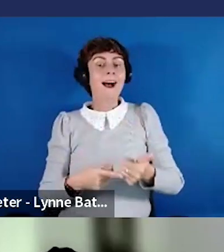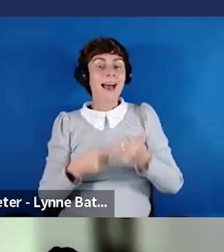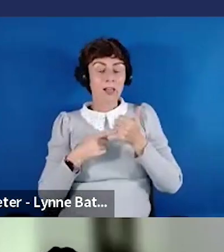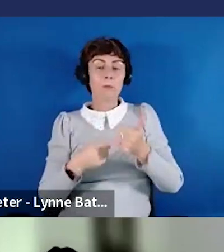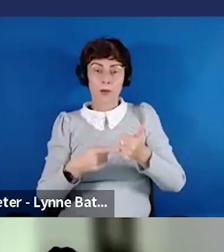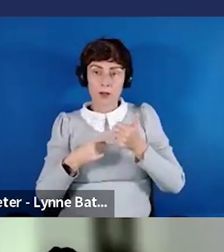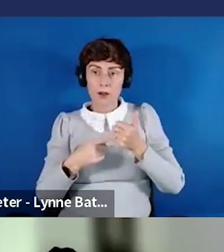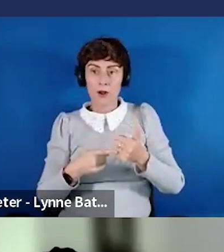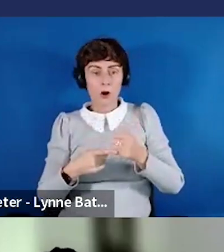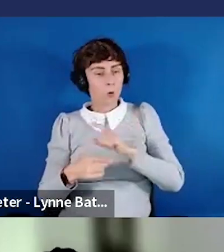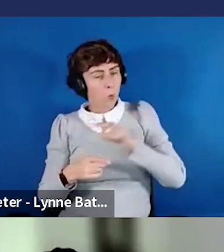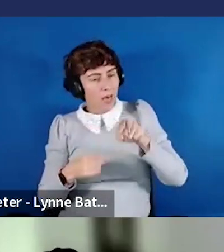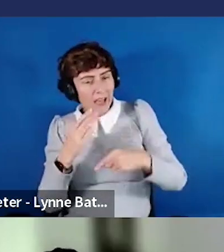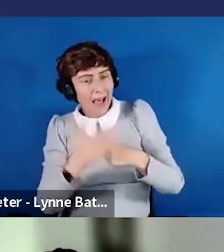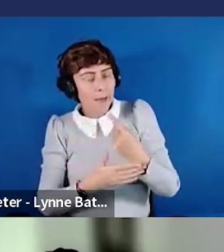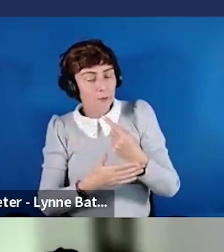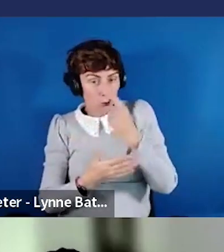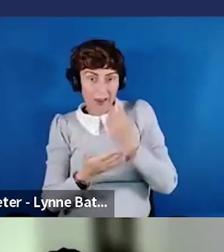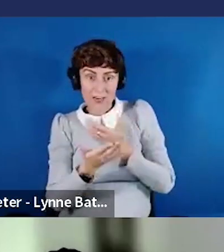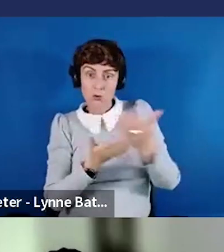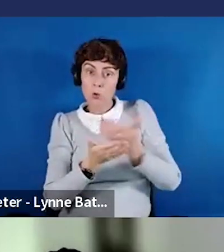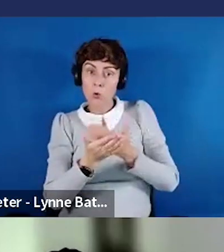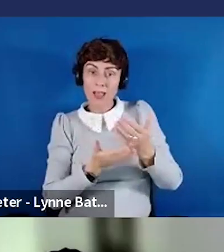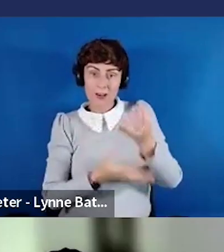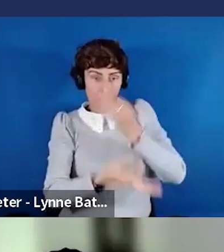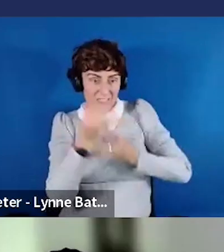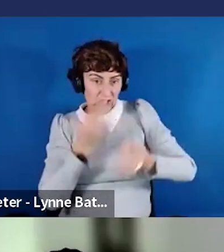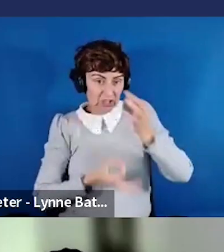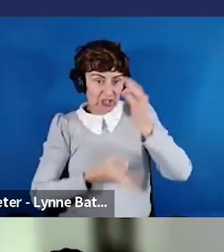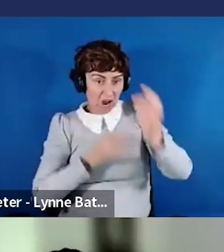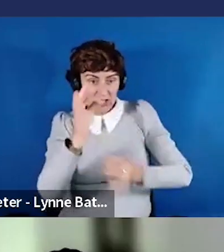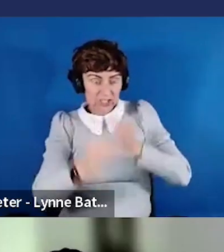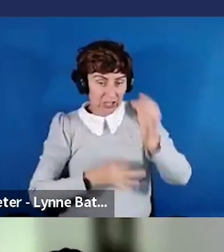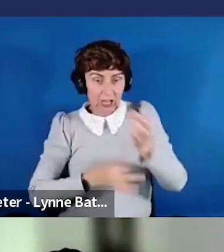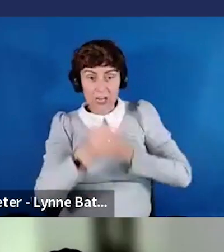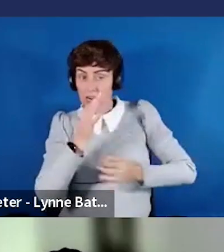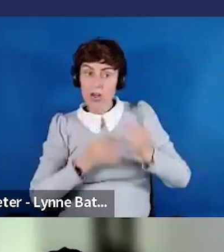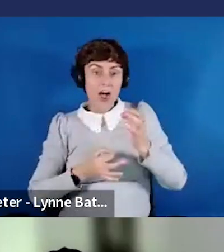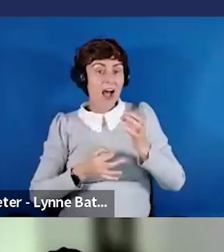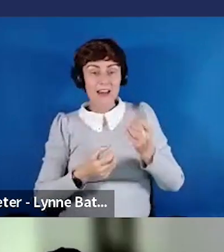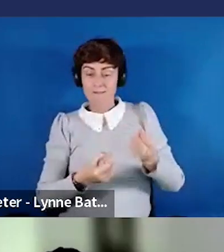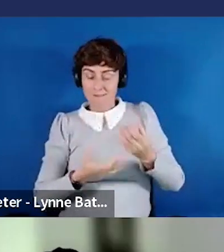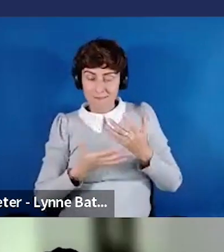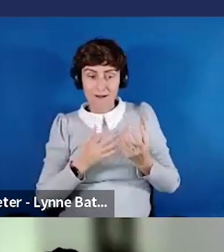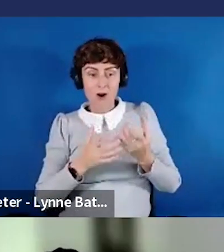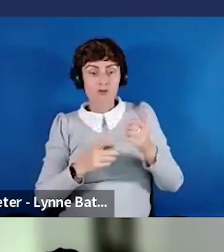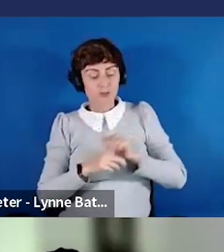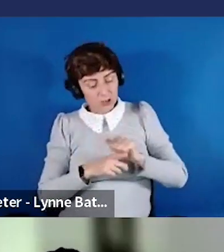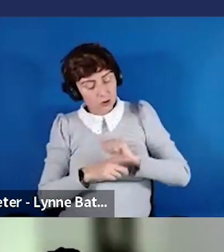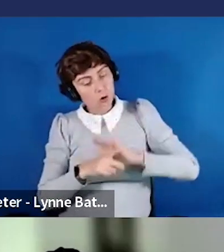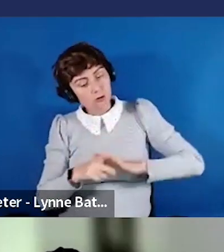happened, why did things happen, and answer those questions early, so as to try and provide them with some